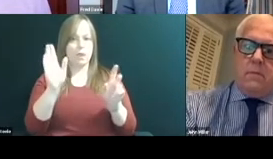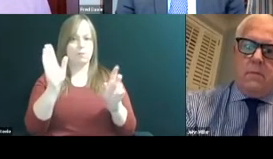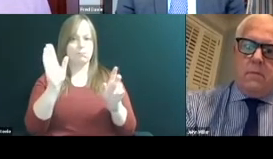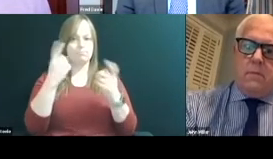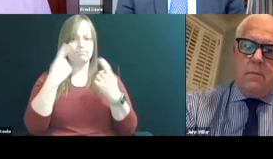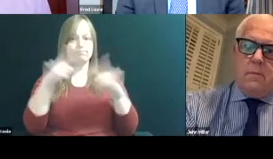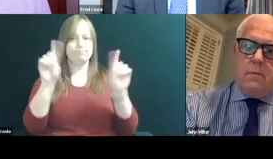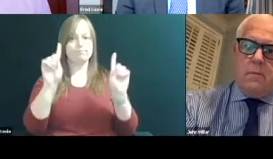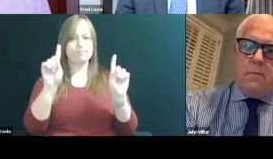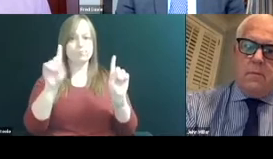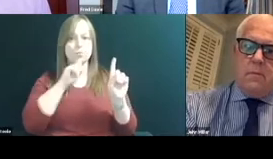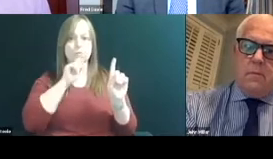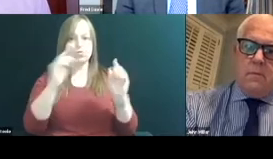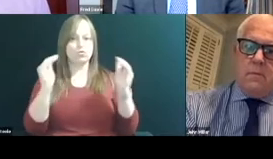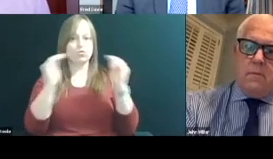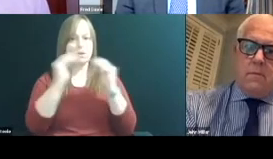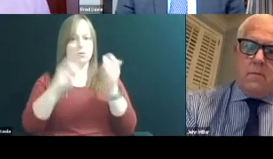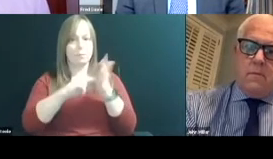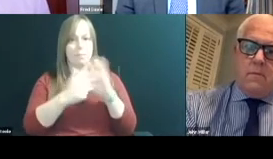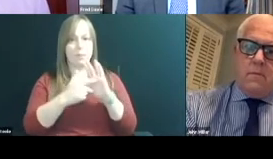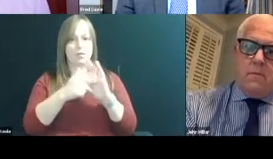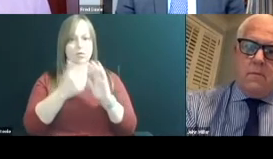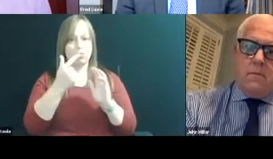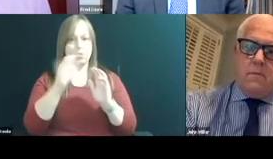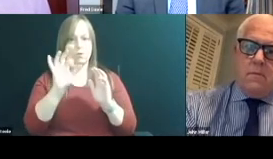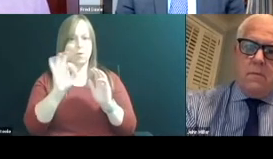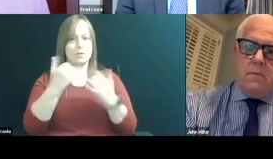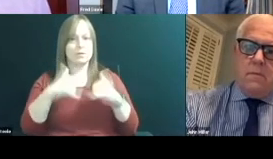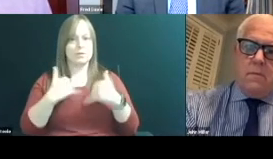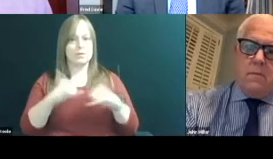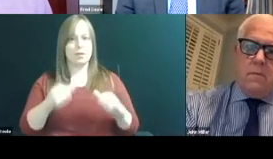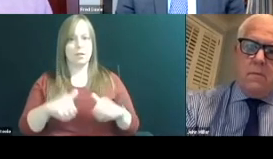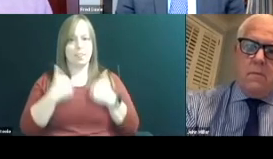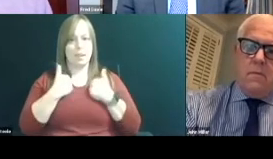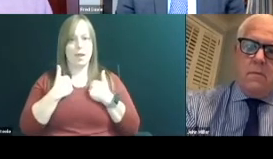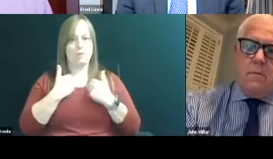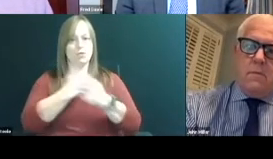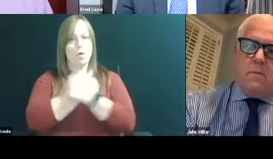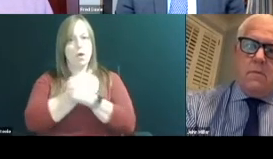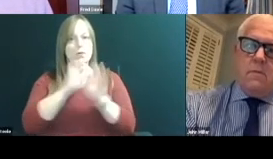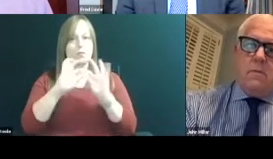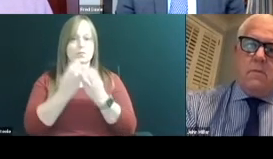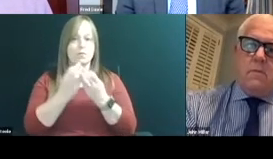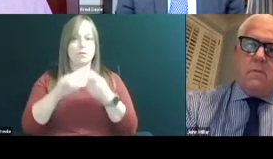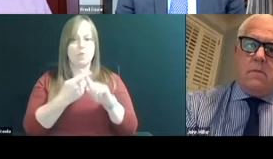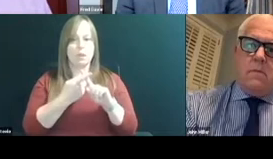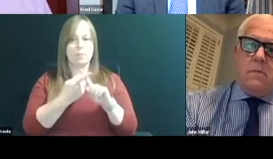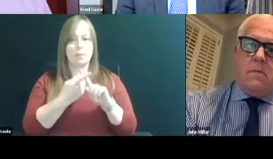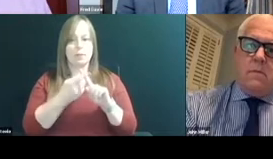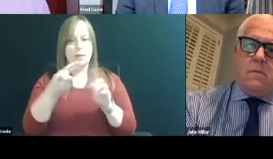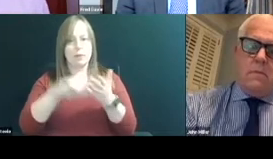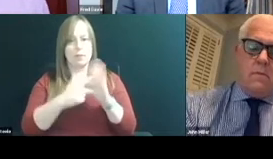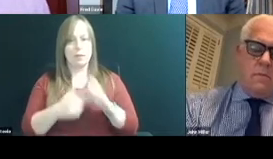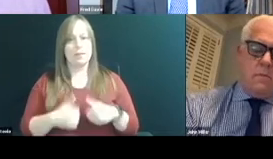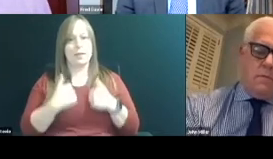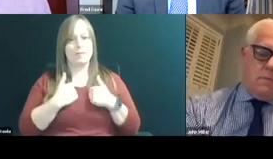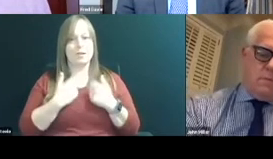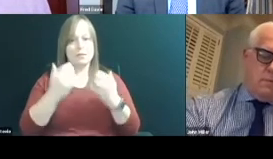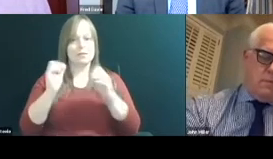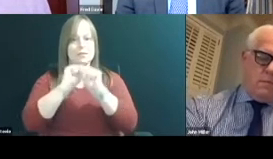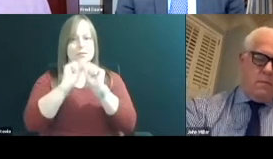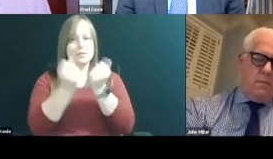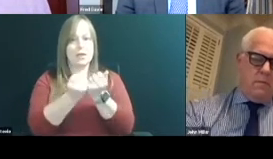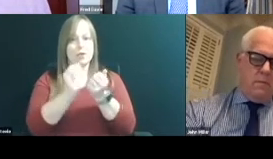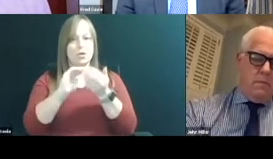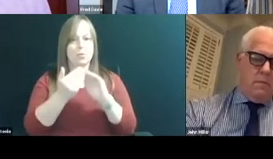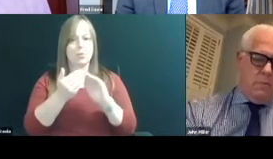then, that true justice would mean that George Floyd is still alive to hug his friends and family. This would mean living in a society where